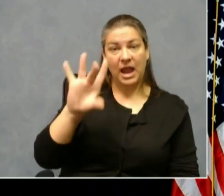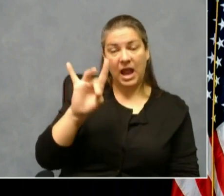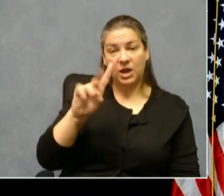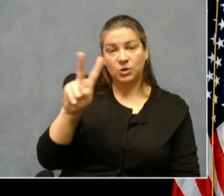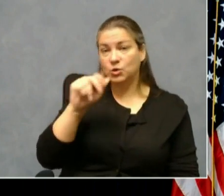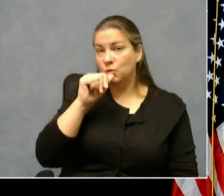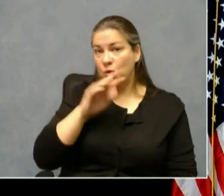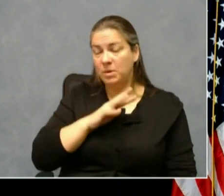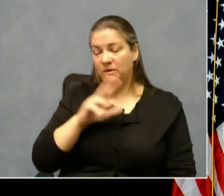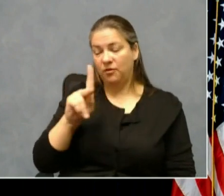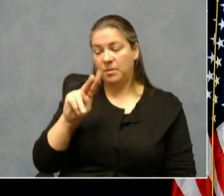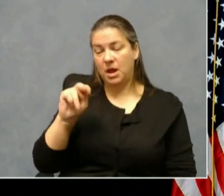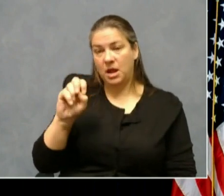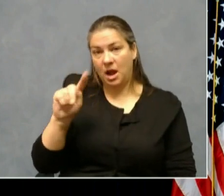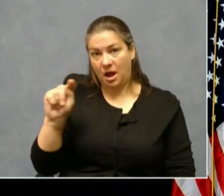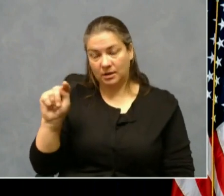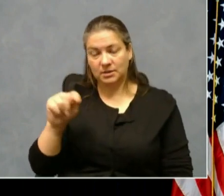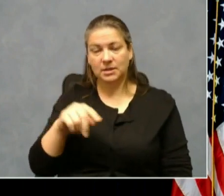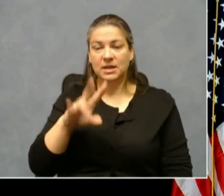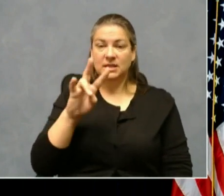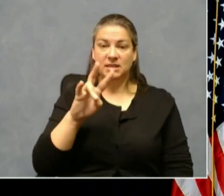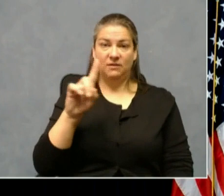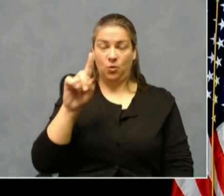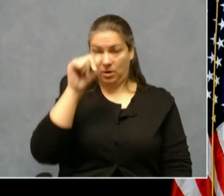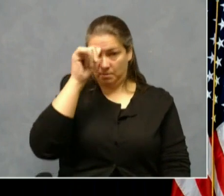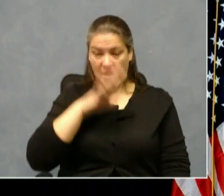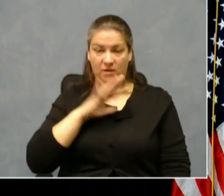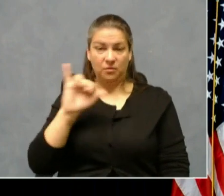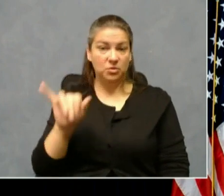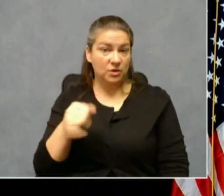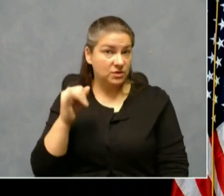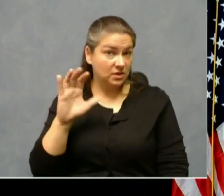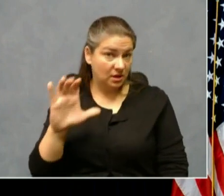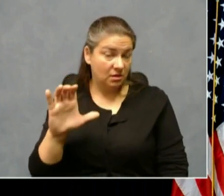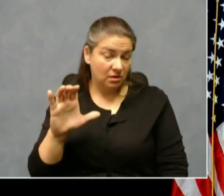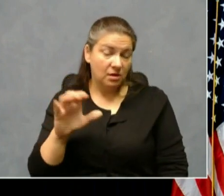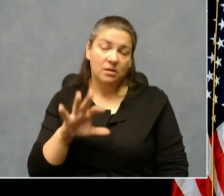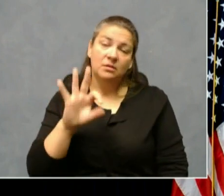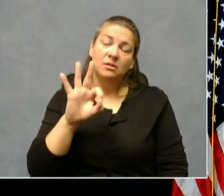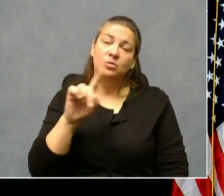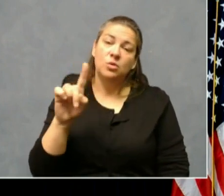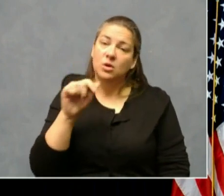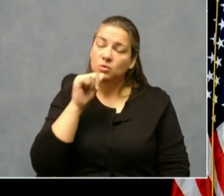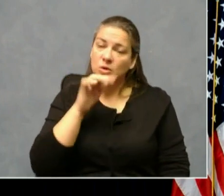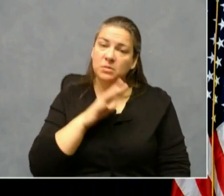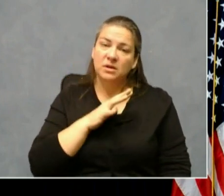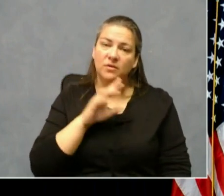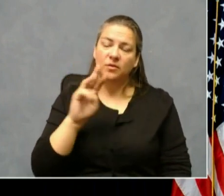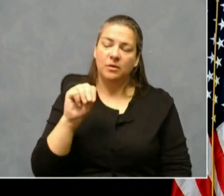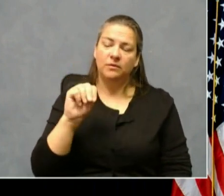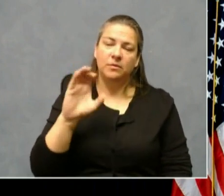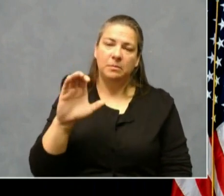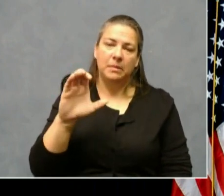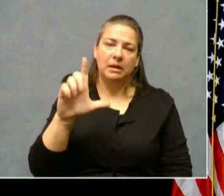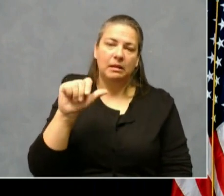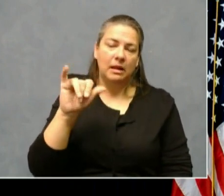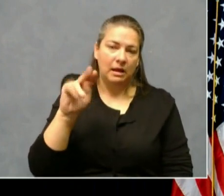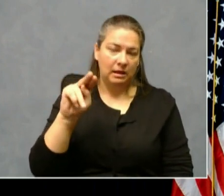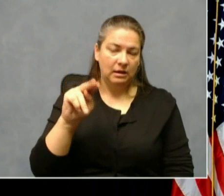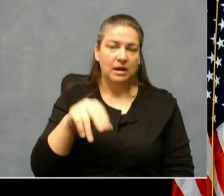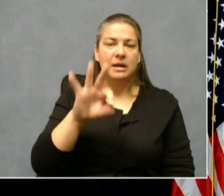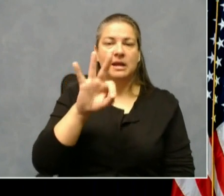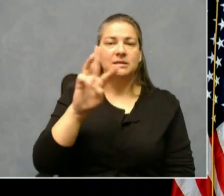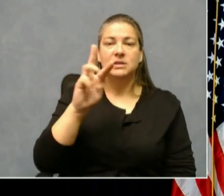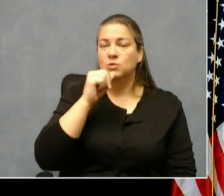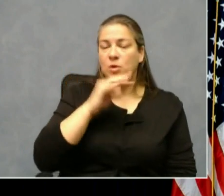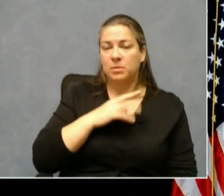Knott, a 71-year-old man from Jefferson, a 91-year-old woman from McLean, a 96-year-old woman from